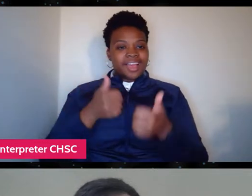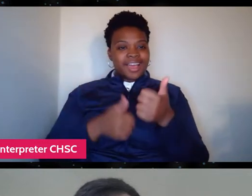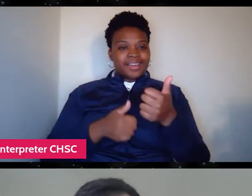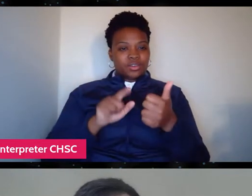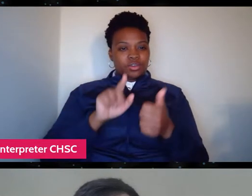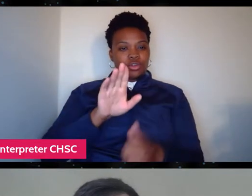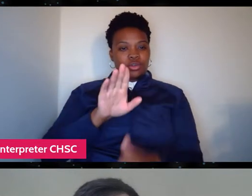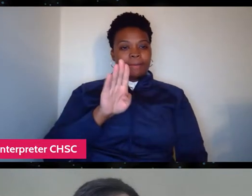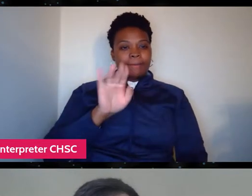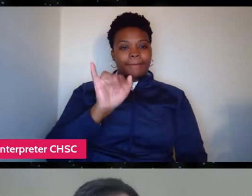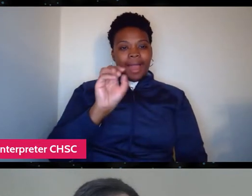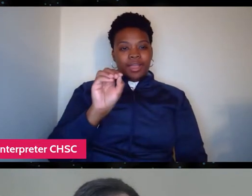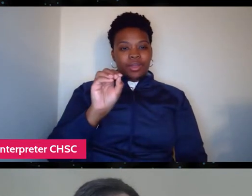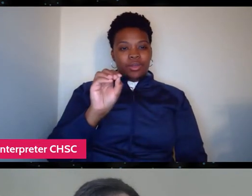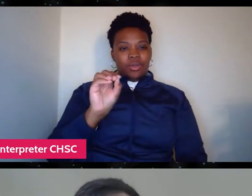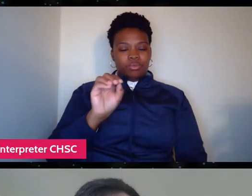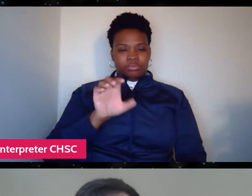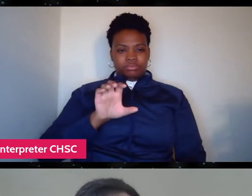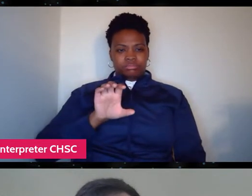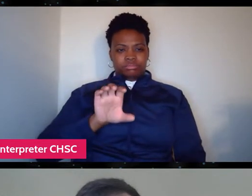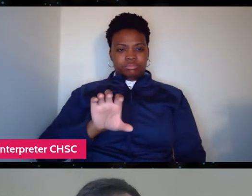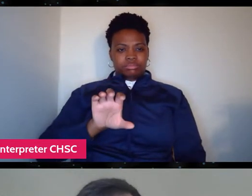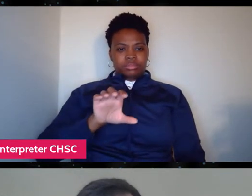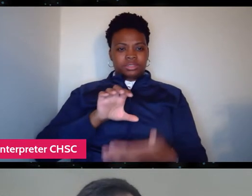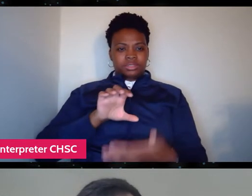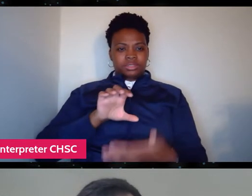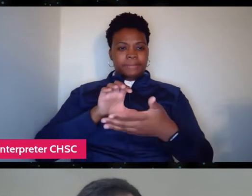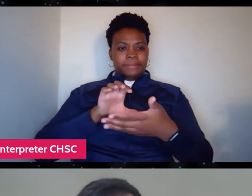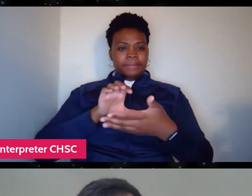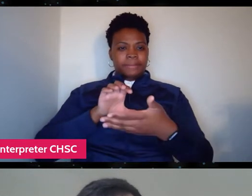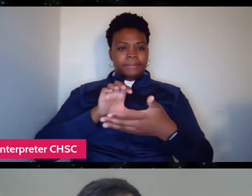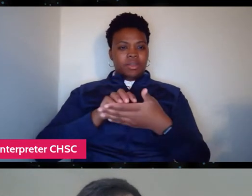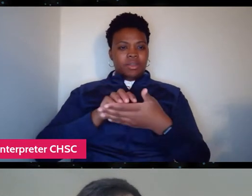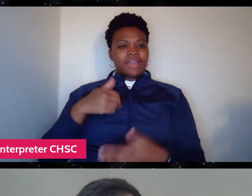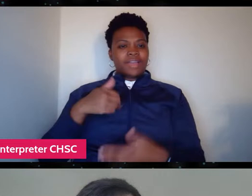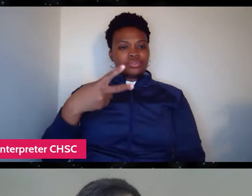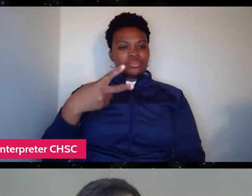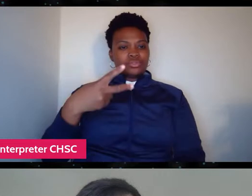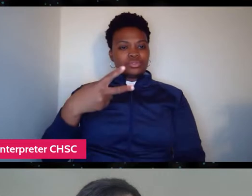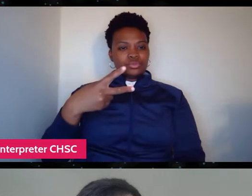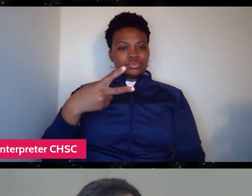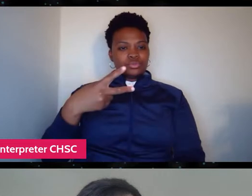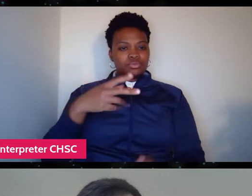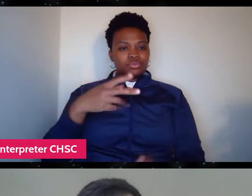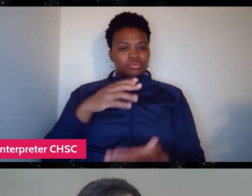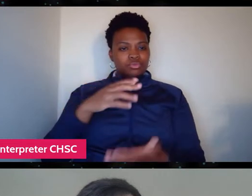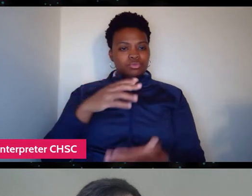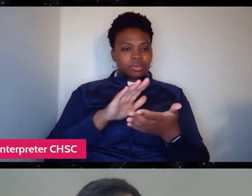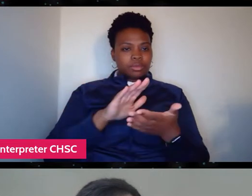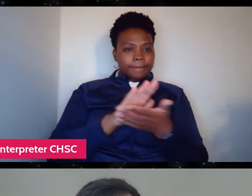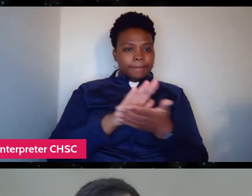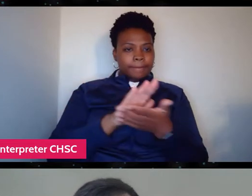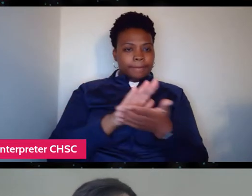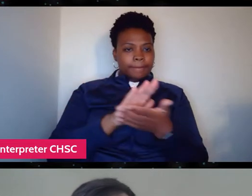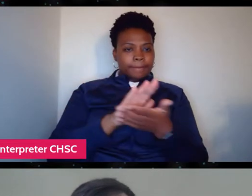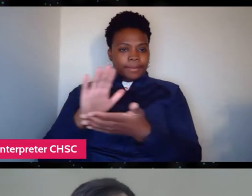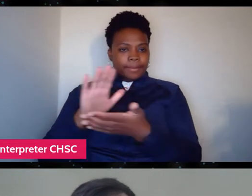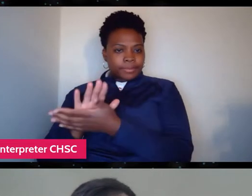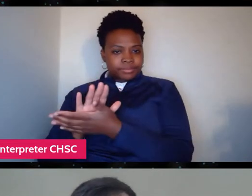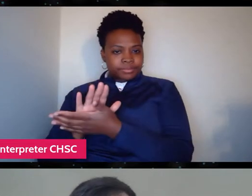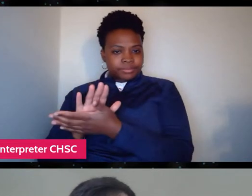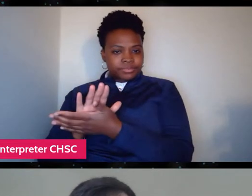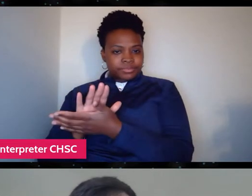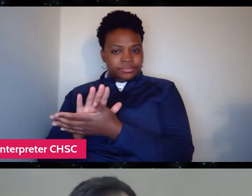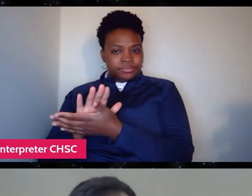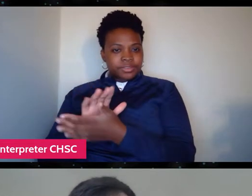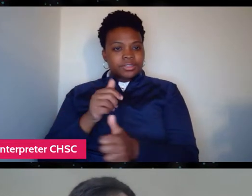bio, there was these two pieces of paper from when you were a kid. It was